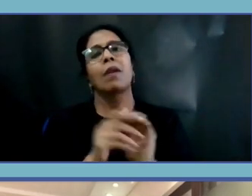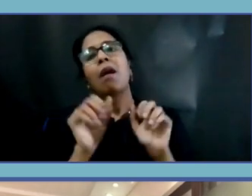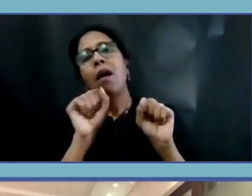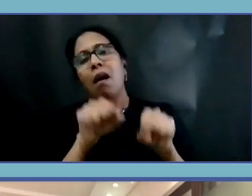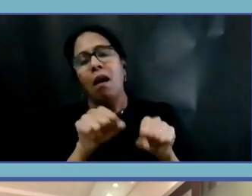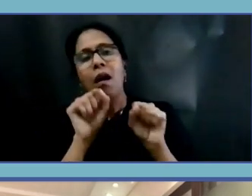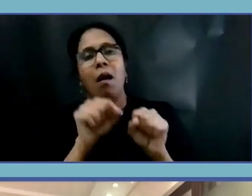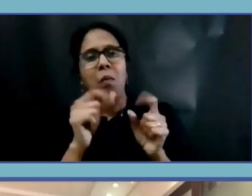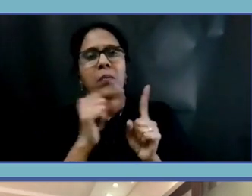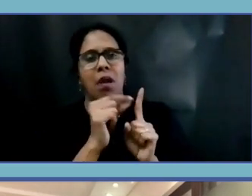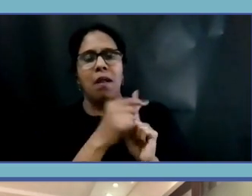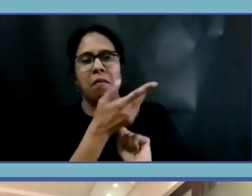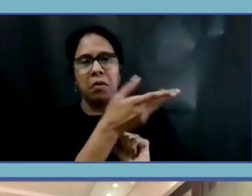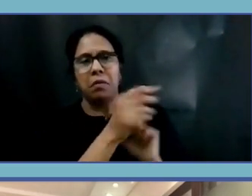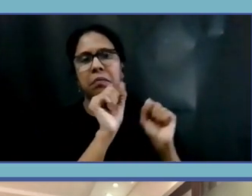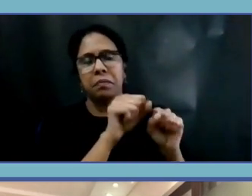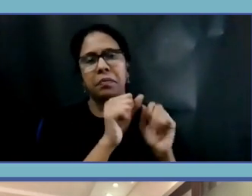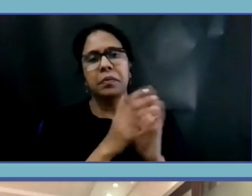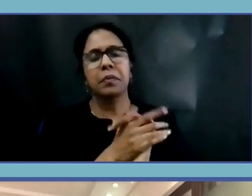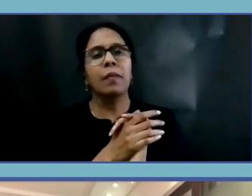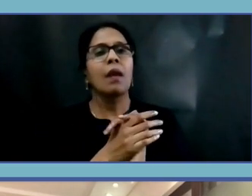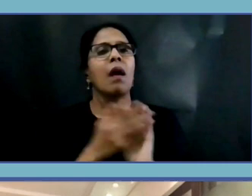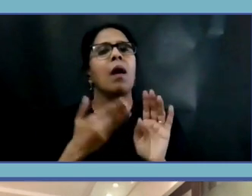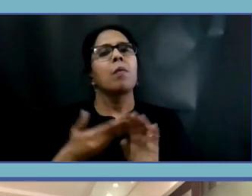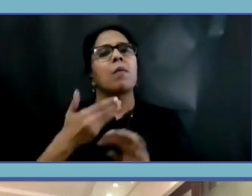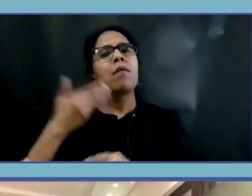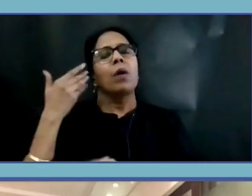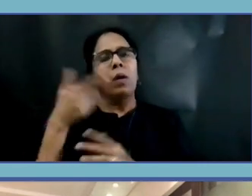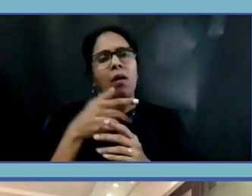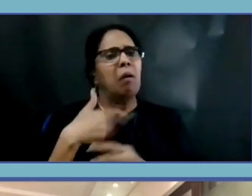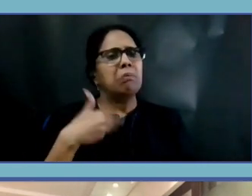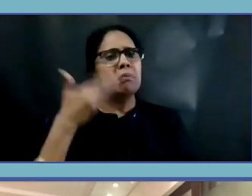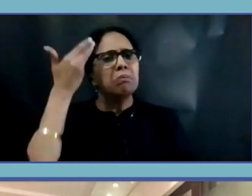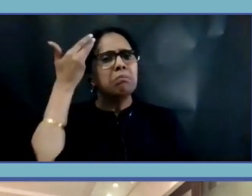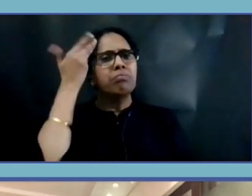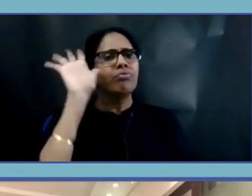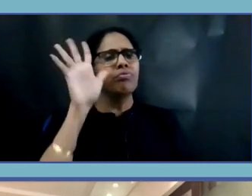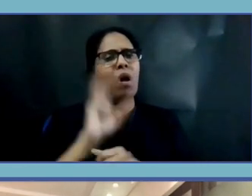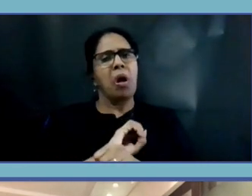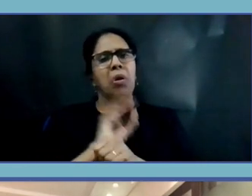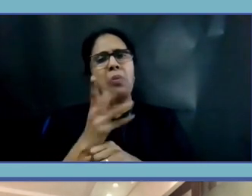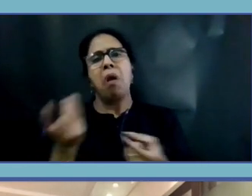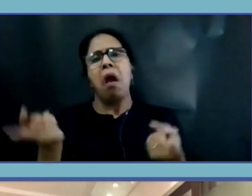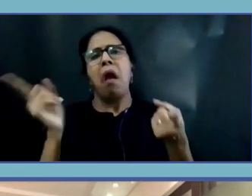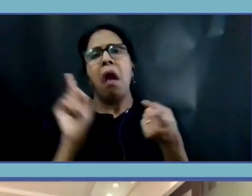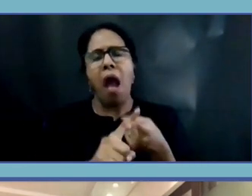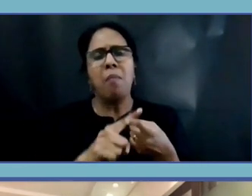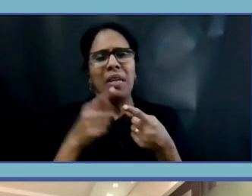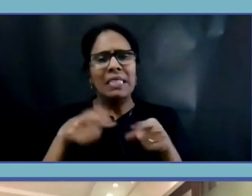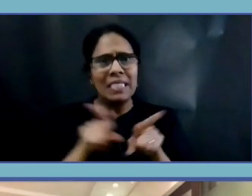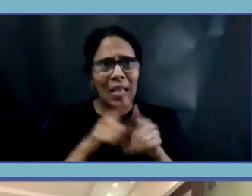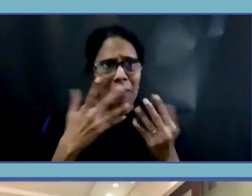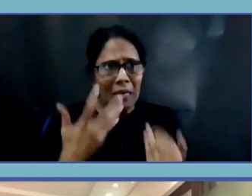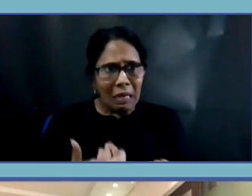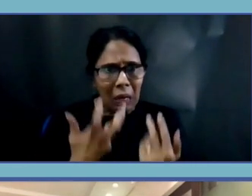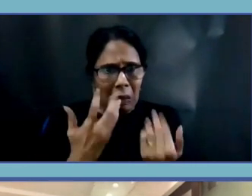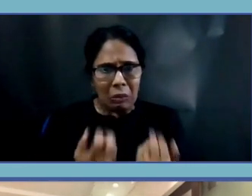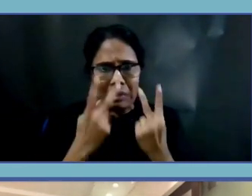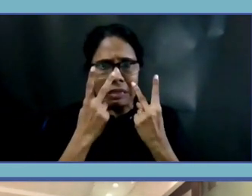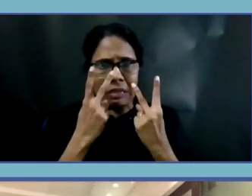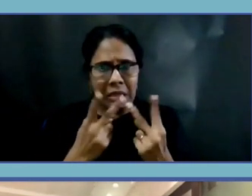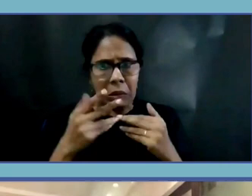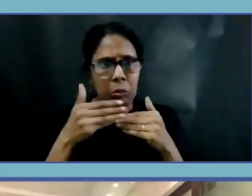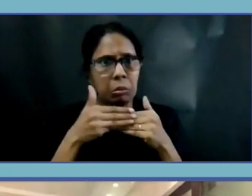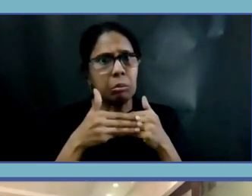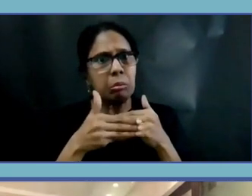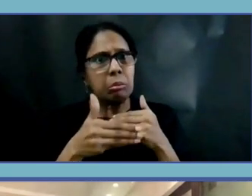Pranav, actually, you know, I never knew it's going to happen the way, you know, if we